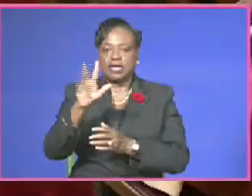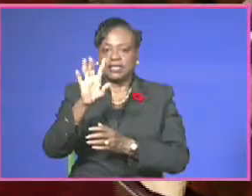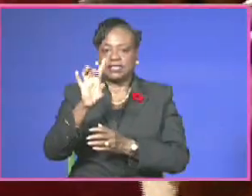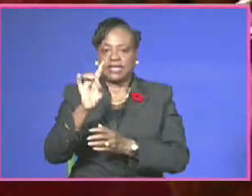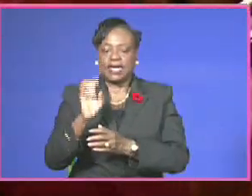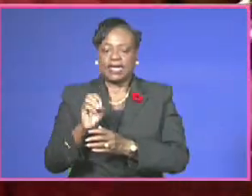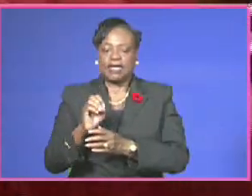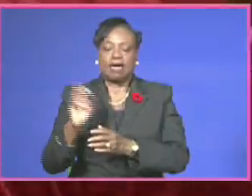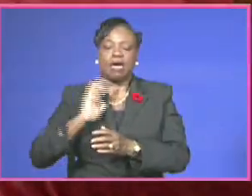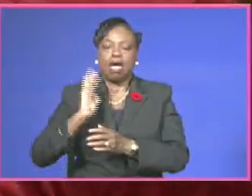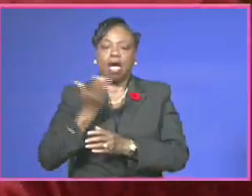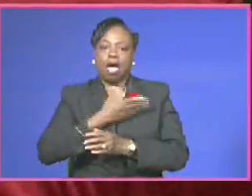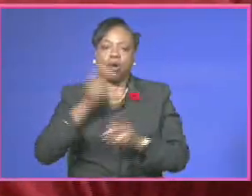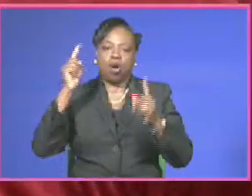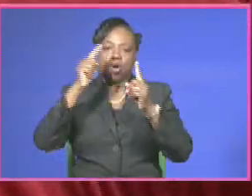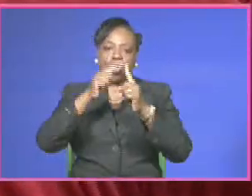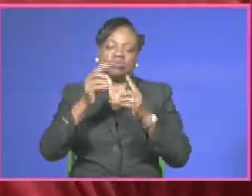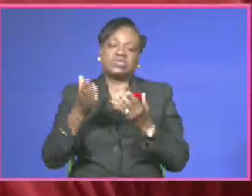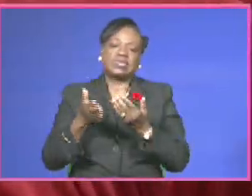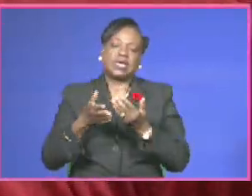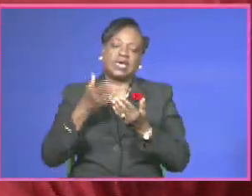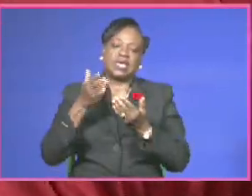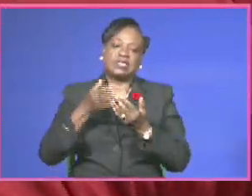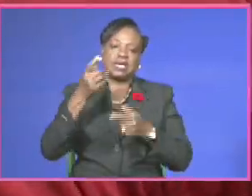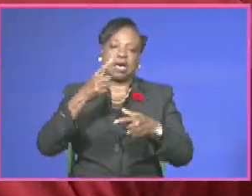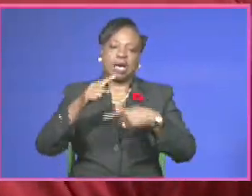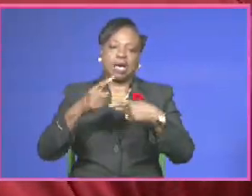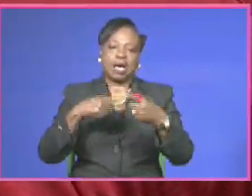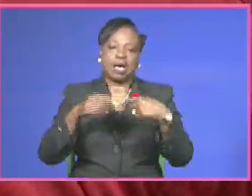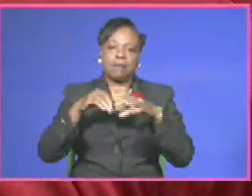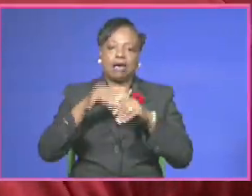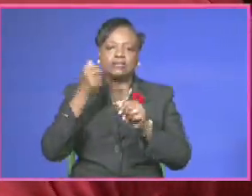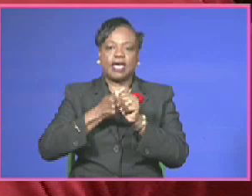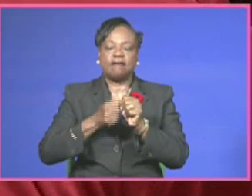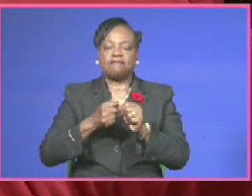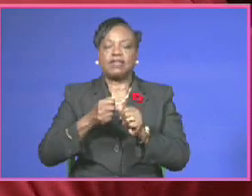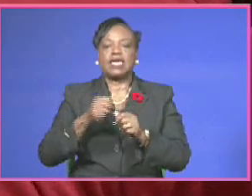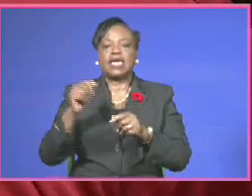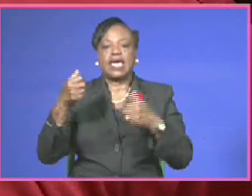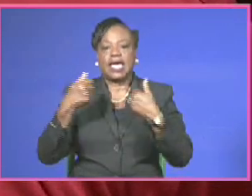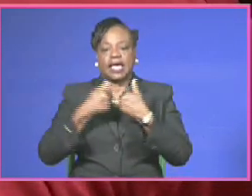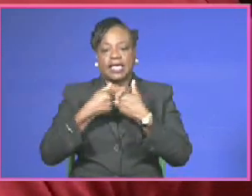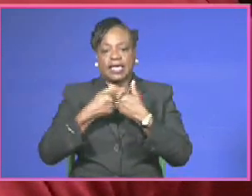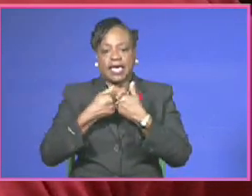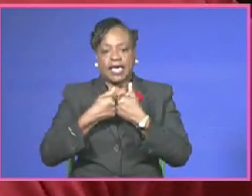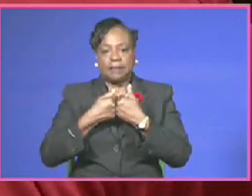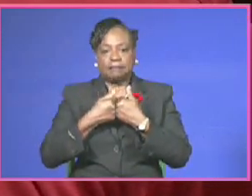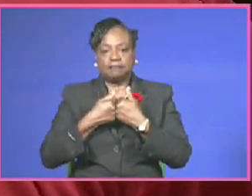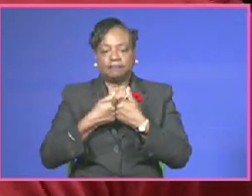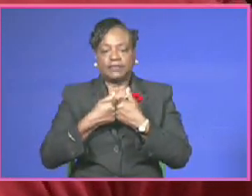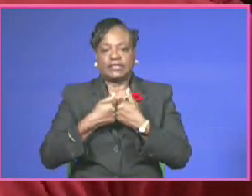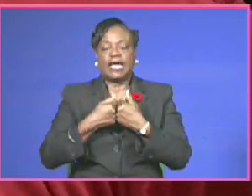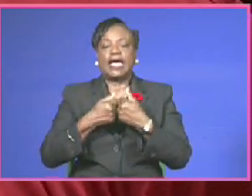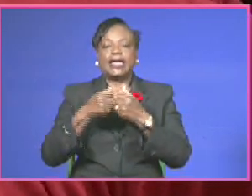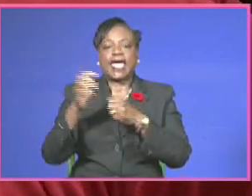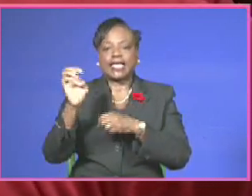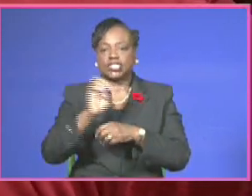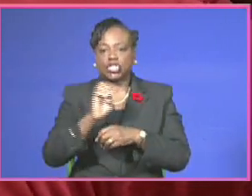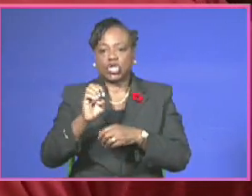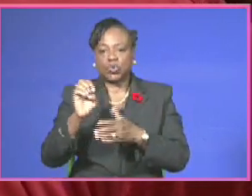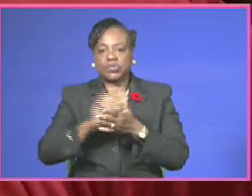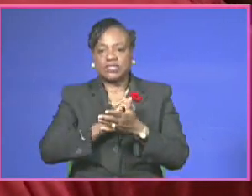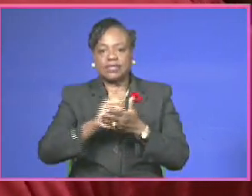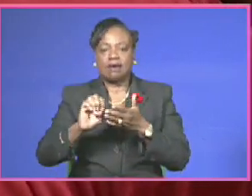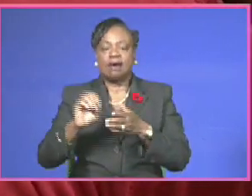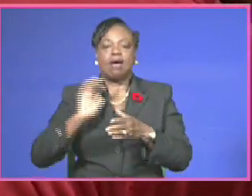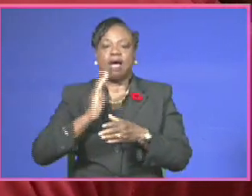our goals are simple. Our goals are to come out every game and execute our game plan, what we've practiced, and come out victorious. I